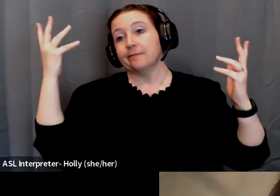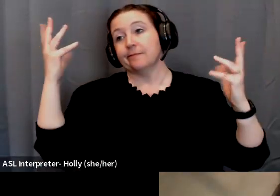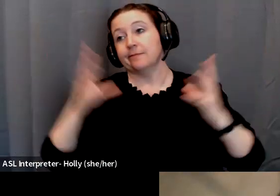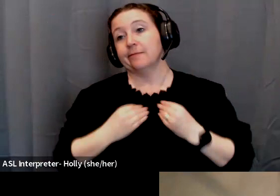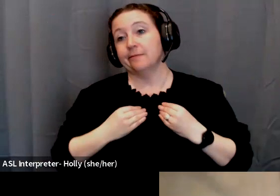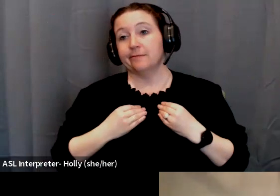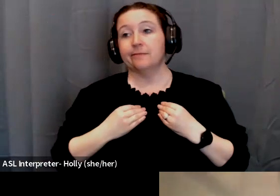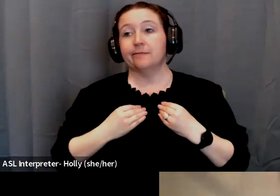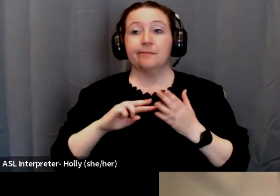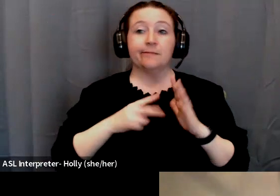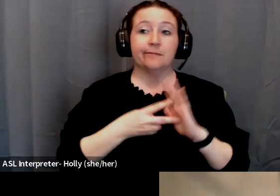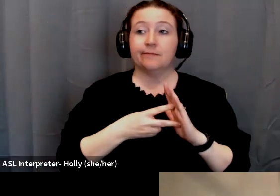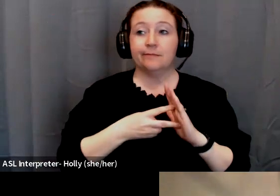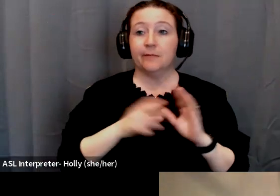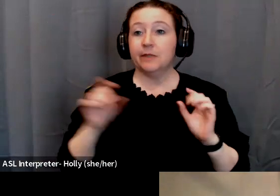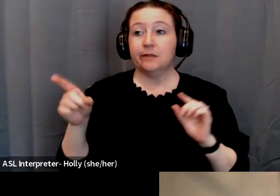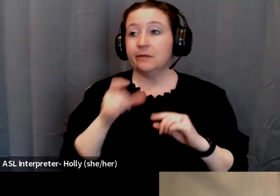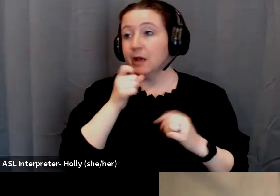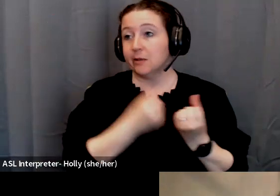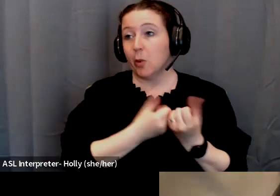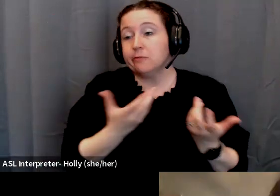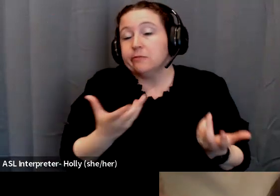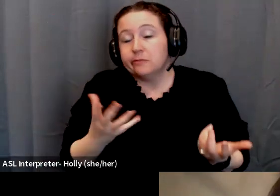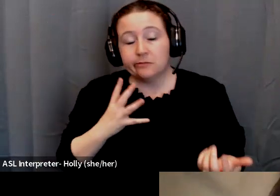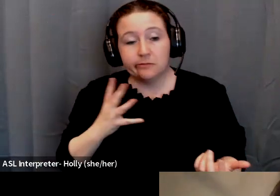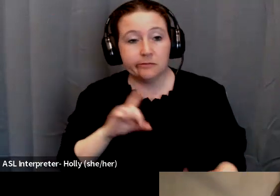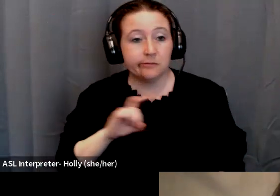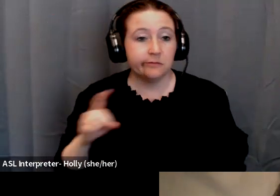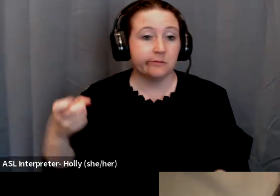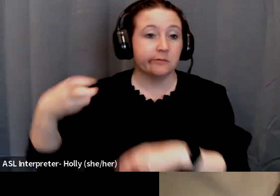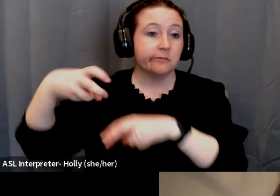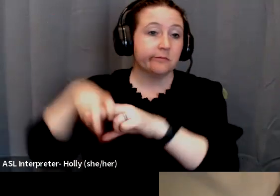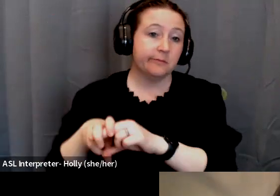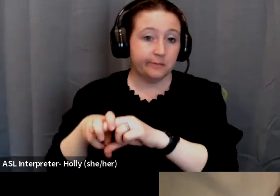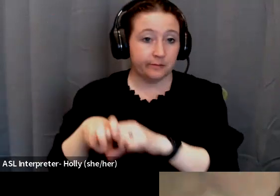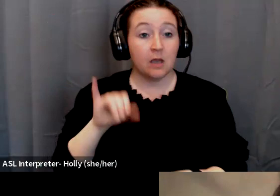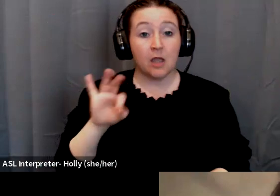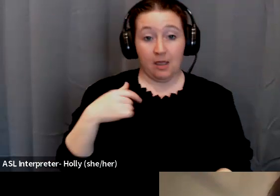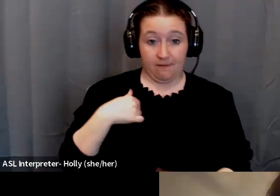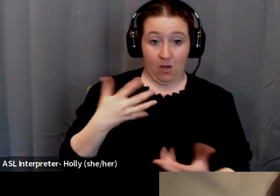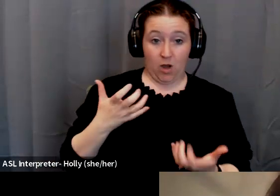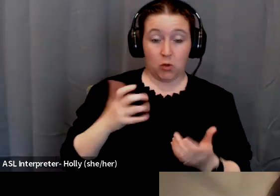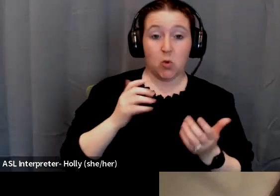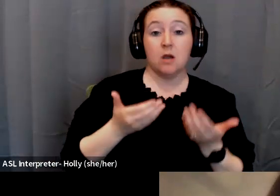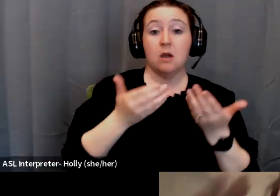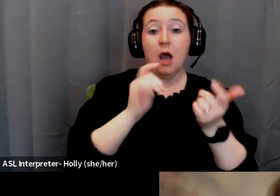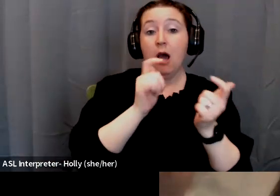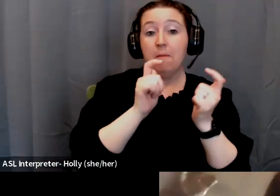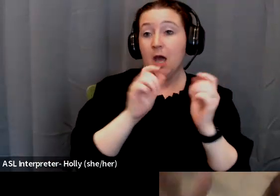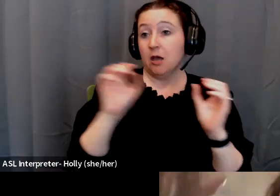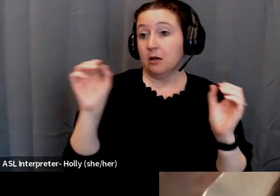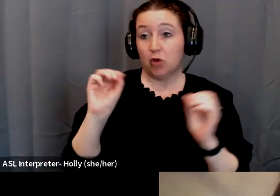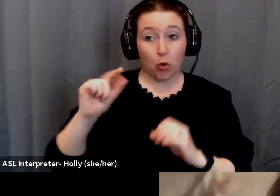I only had just my view. Nobody else cared. If I tried to amend and there's not a second, the